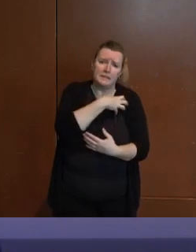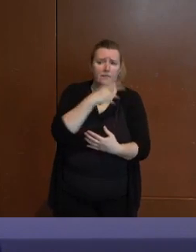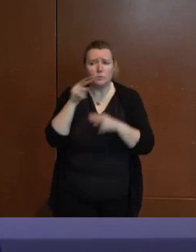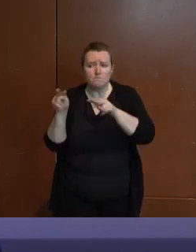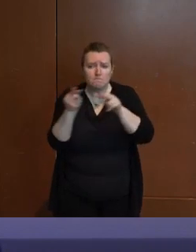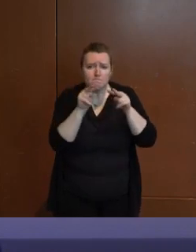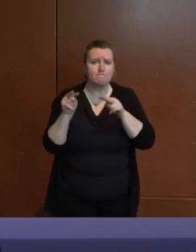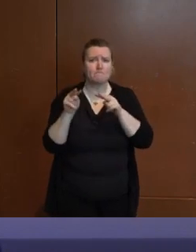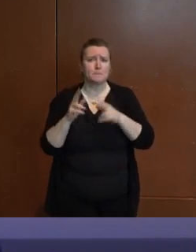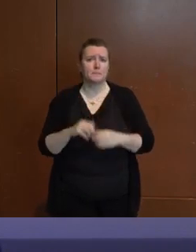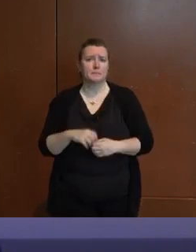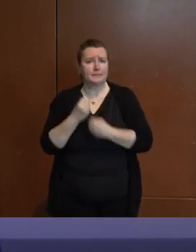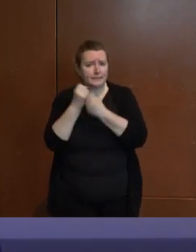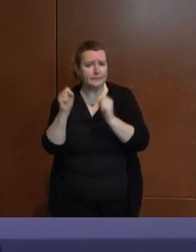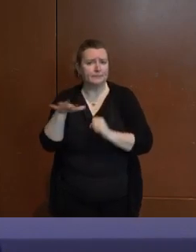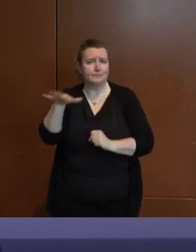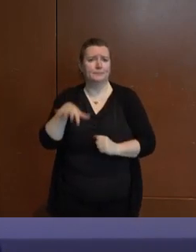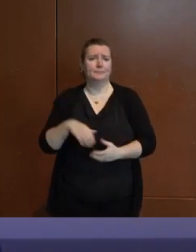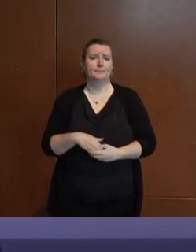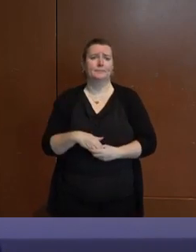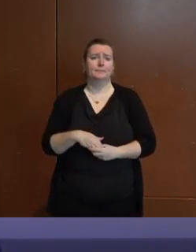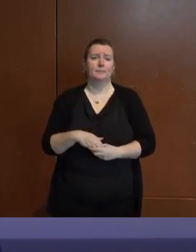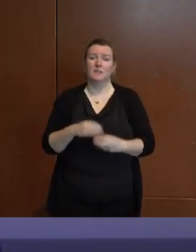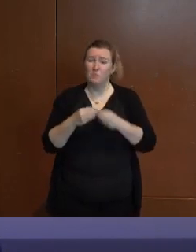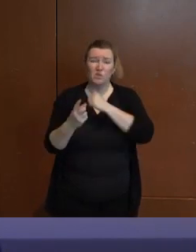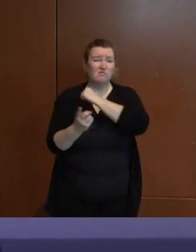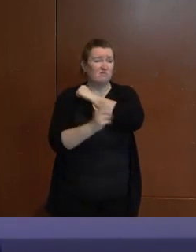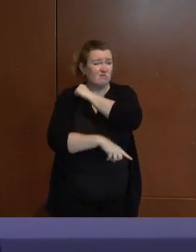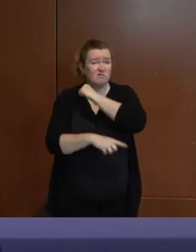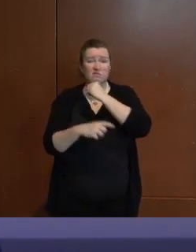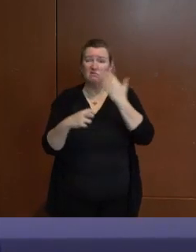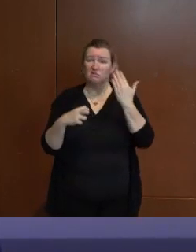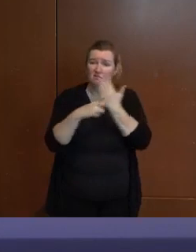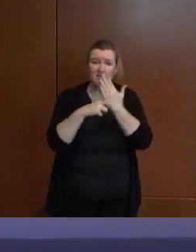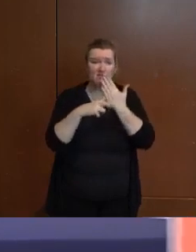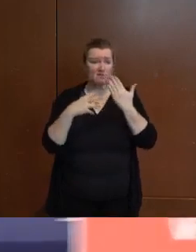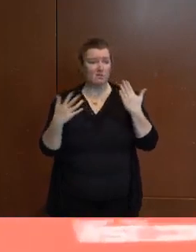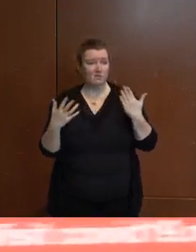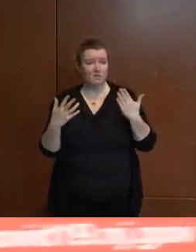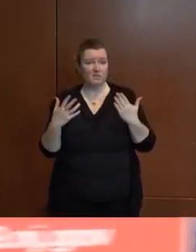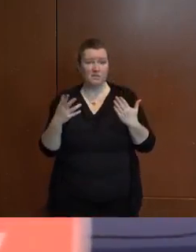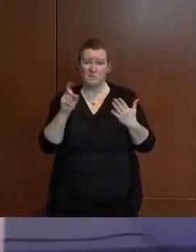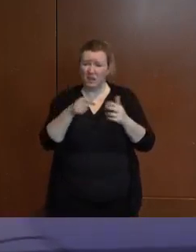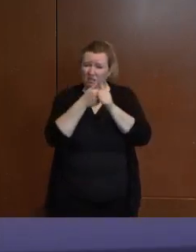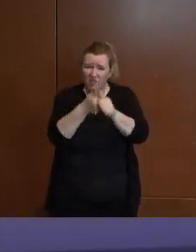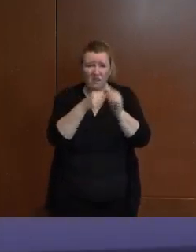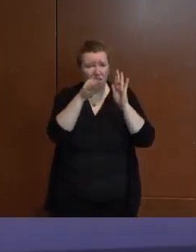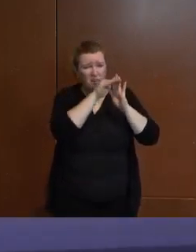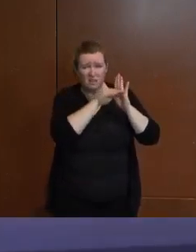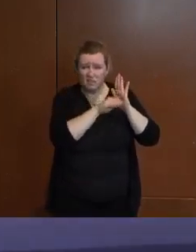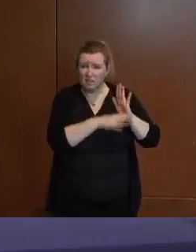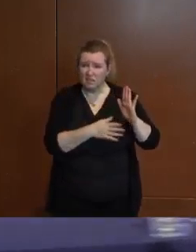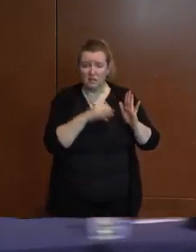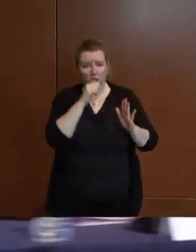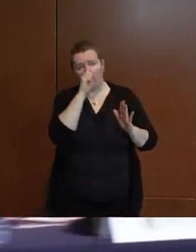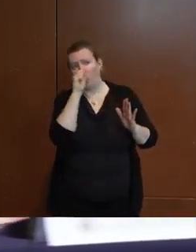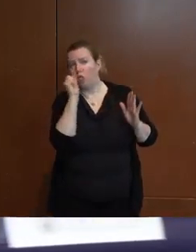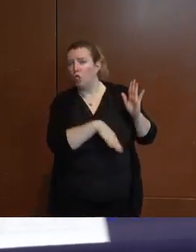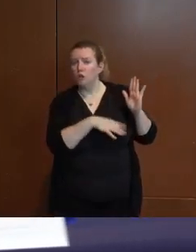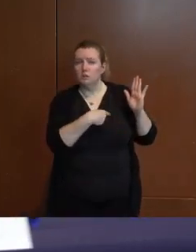The more quickly we can bring this non-compliant behavior to zero. Pat, do you want anything? I would just add, I think we've been at a place where we've been looking at whoever